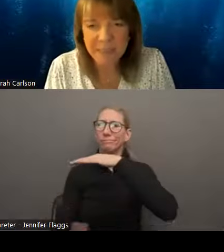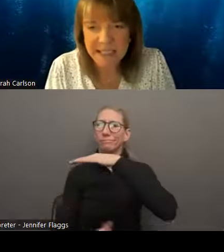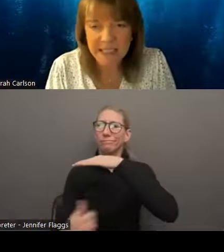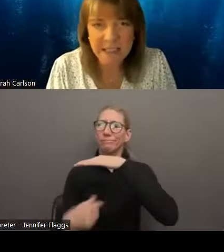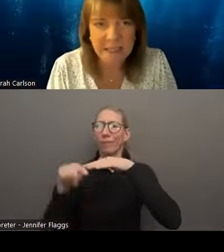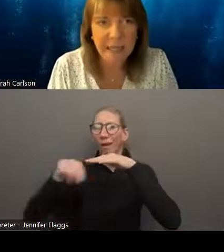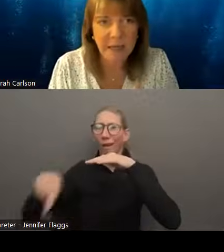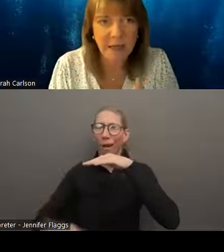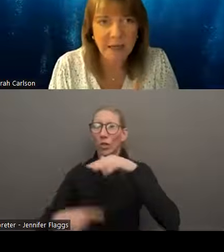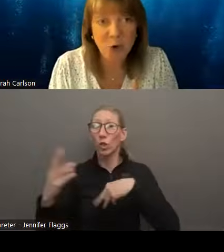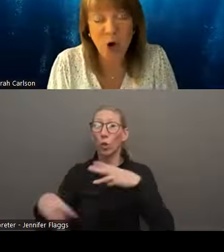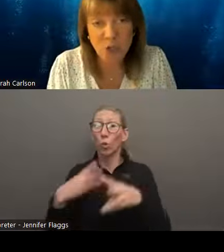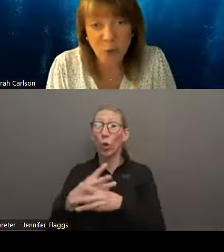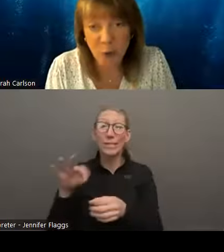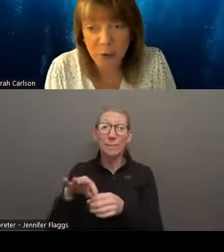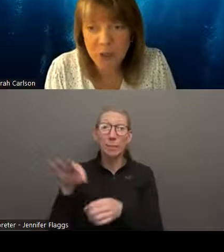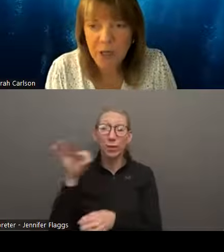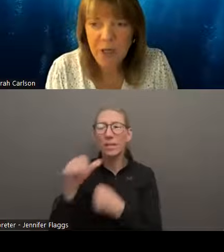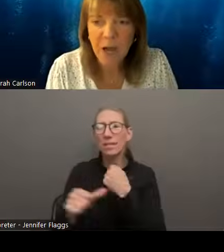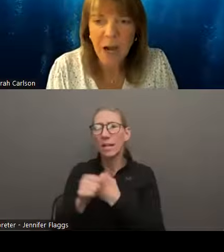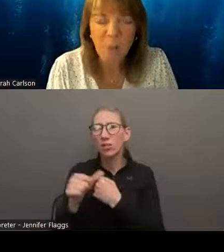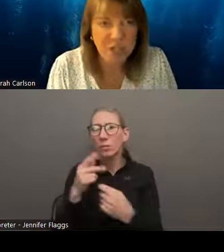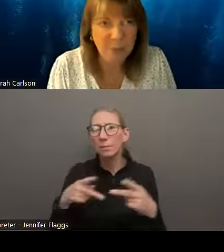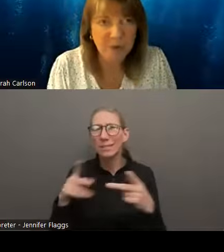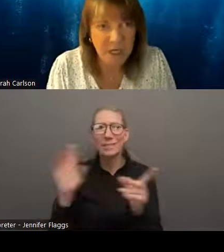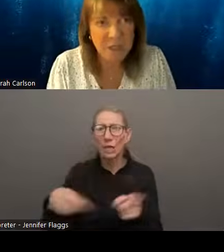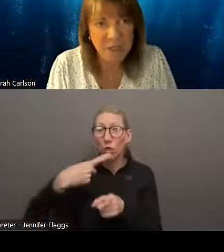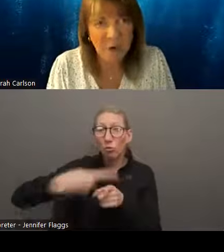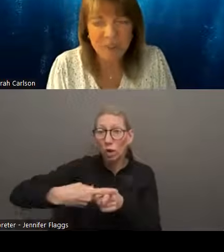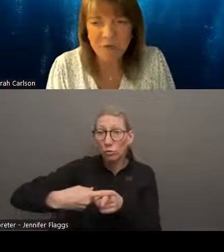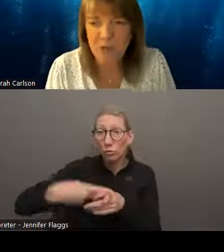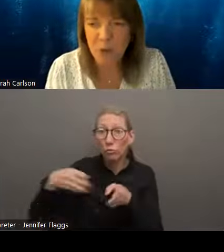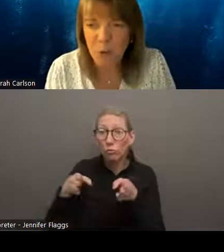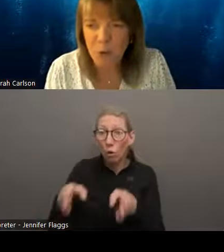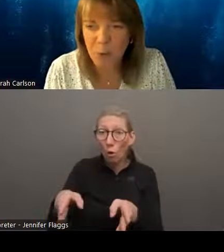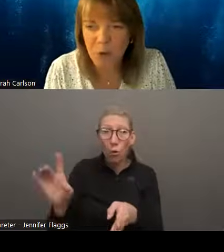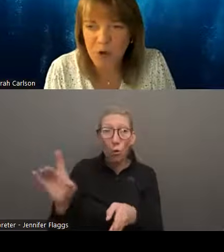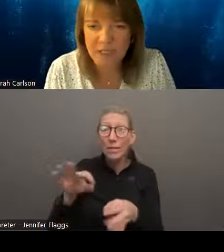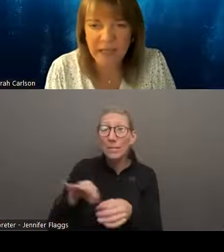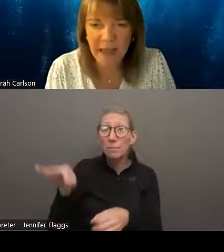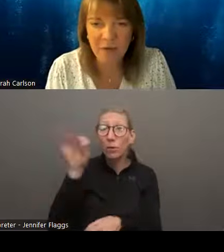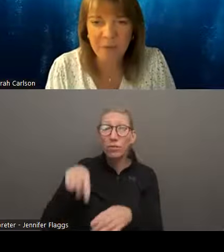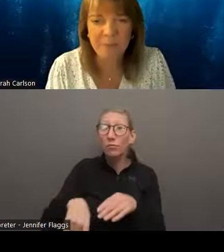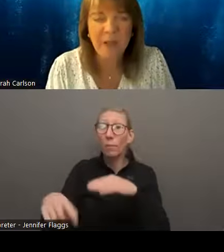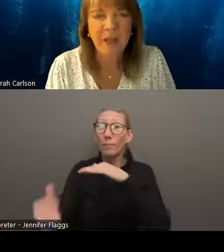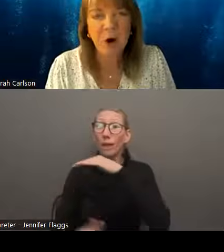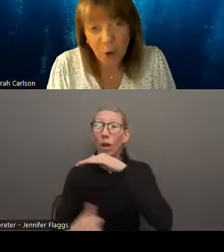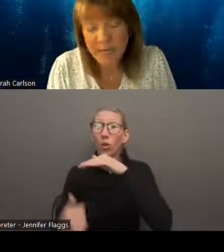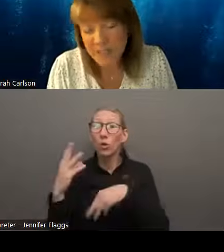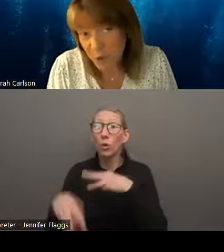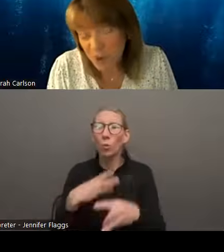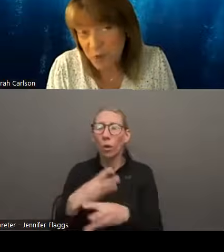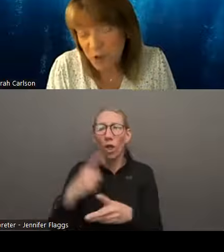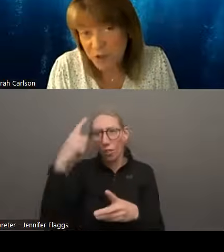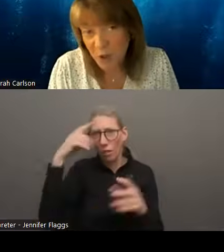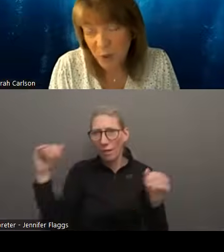dangerous places like crossroads, where some of these spirits from the underworld were thought to gather. Hermes,